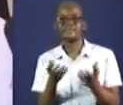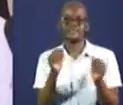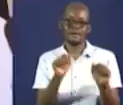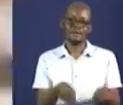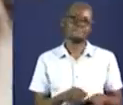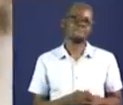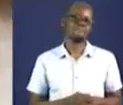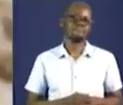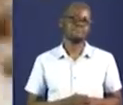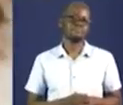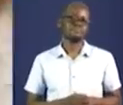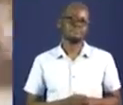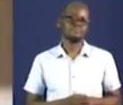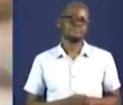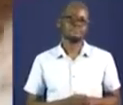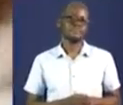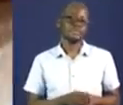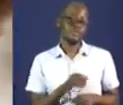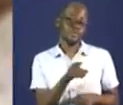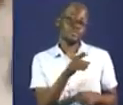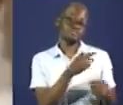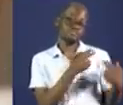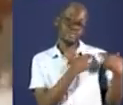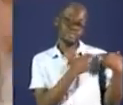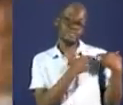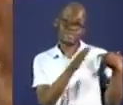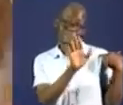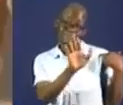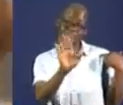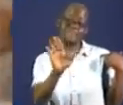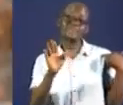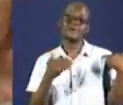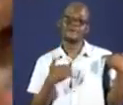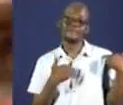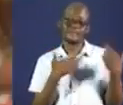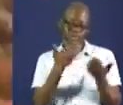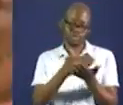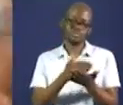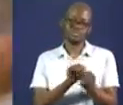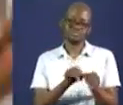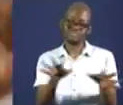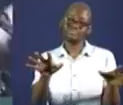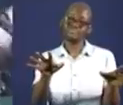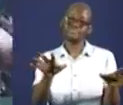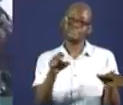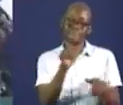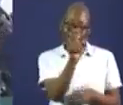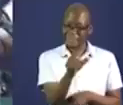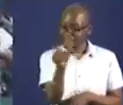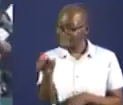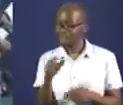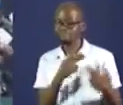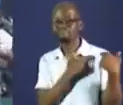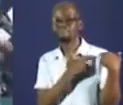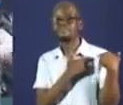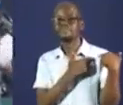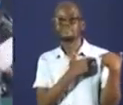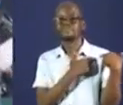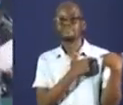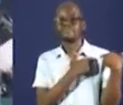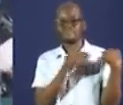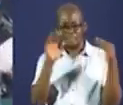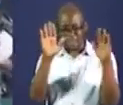ICU setting. However, you also have a role to play in preventing spread of infections. Citizen responsibility is the